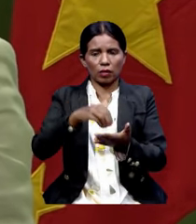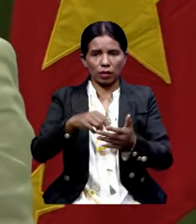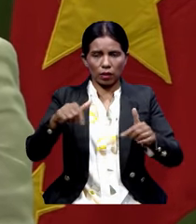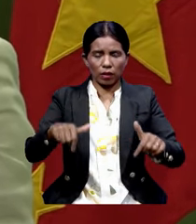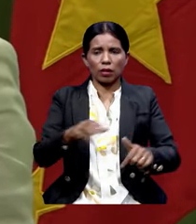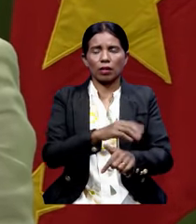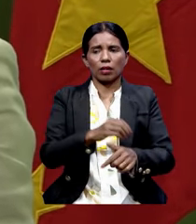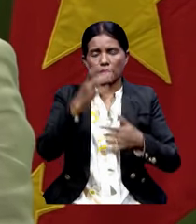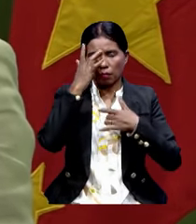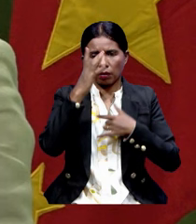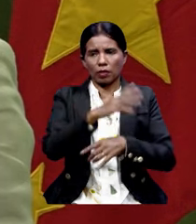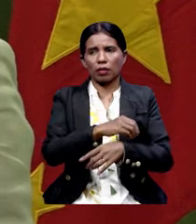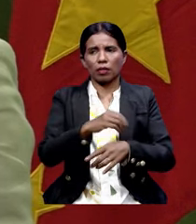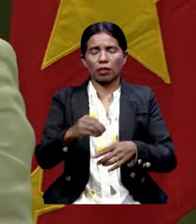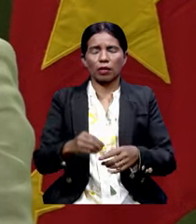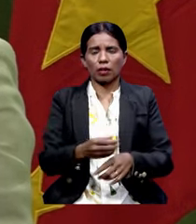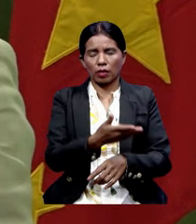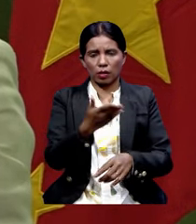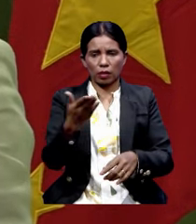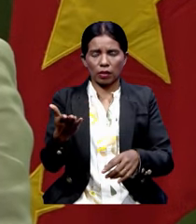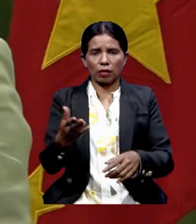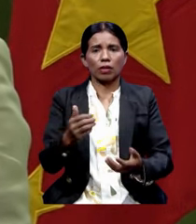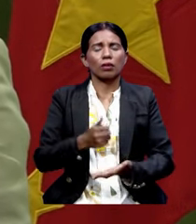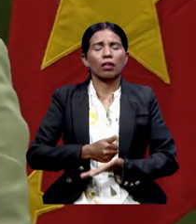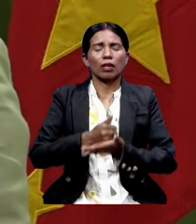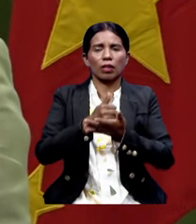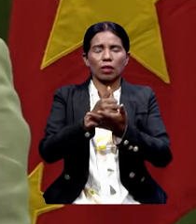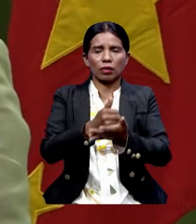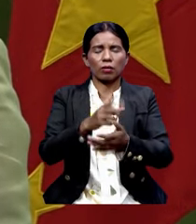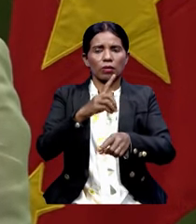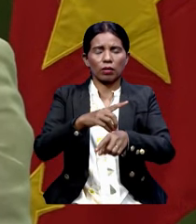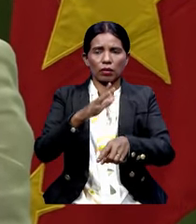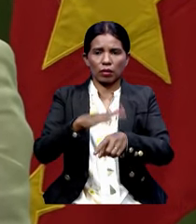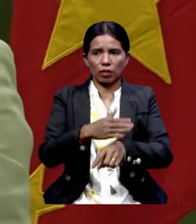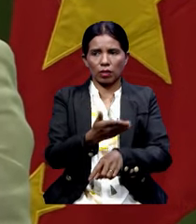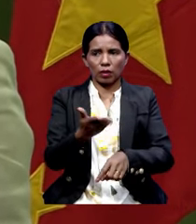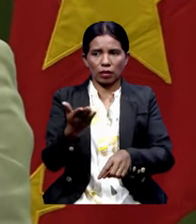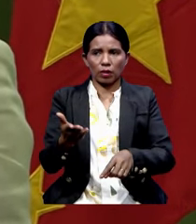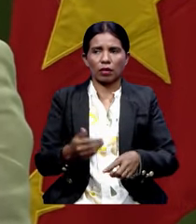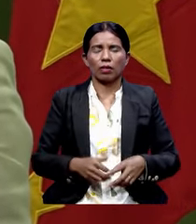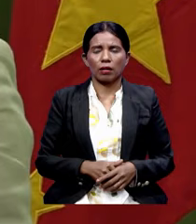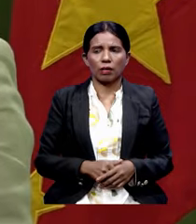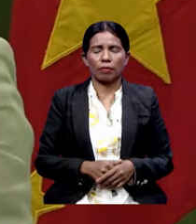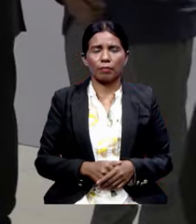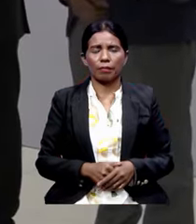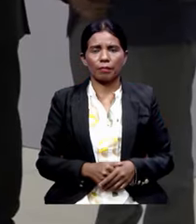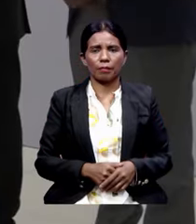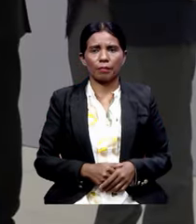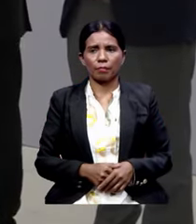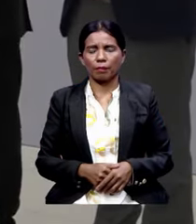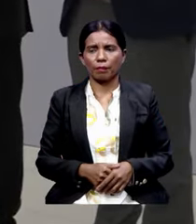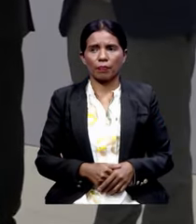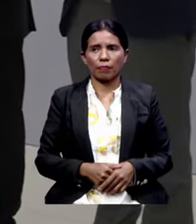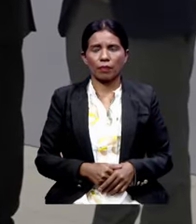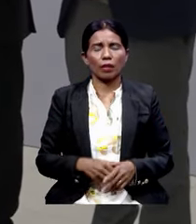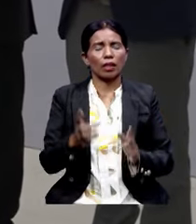malade, and they will continue to help the malade reduce the dengue fever cases.